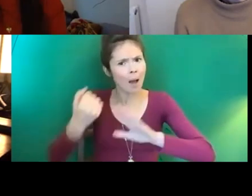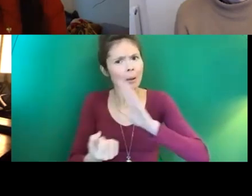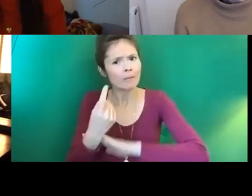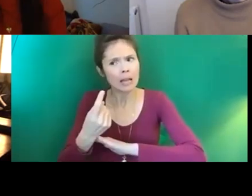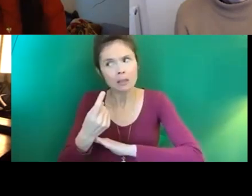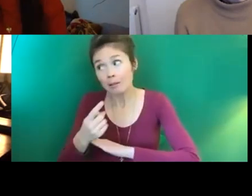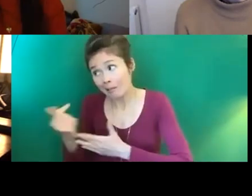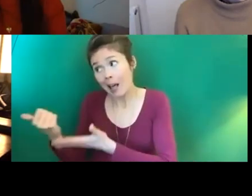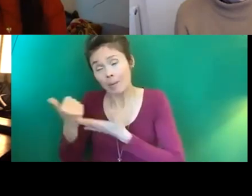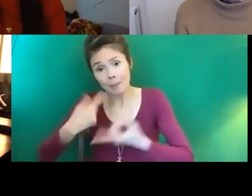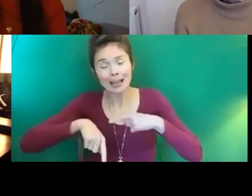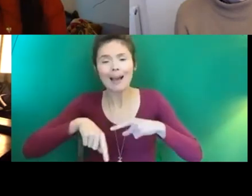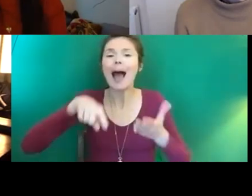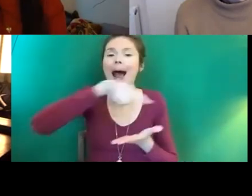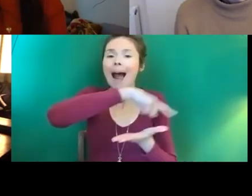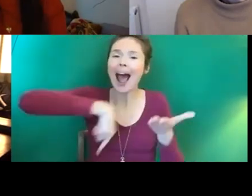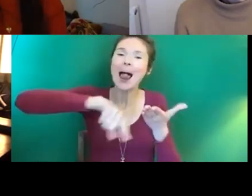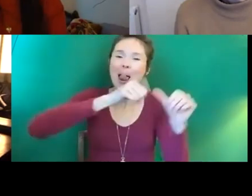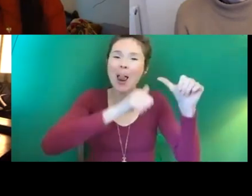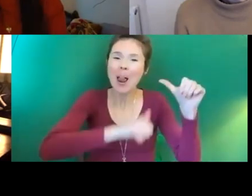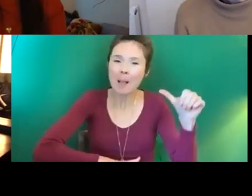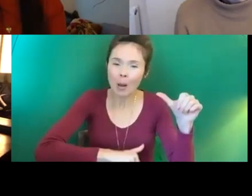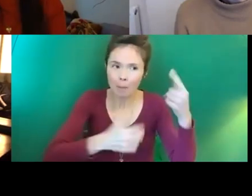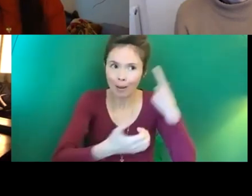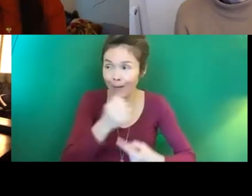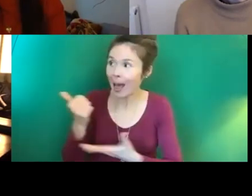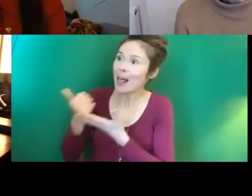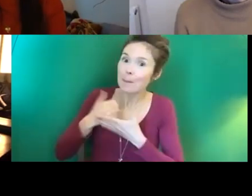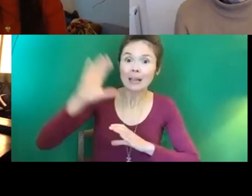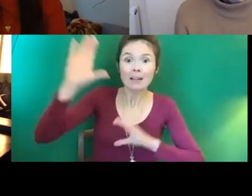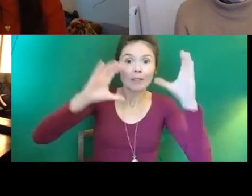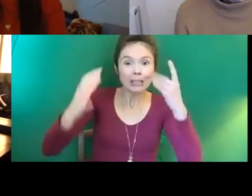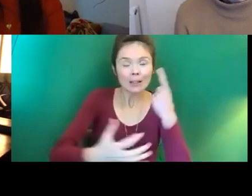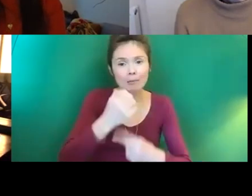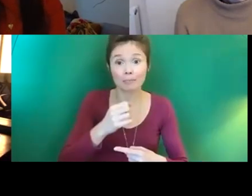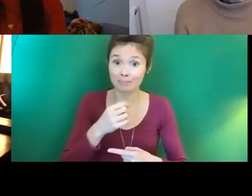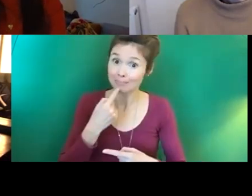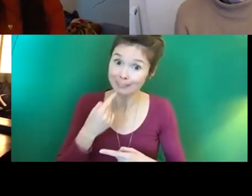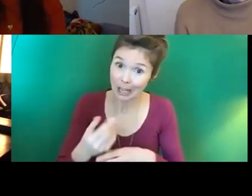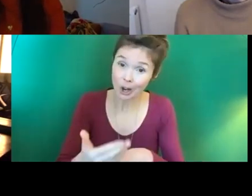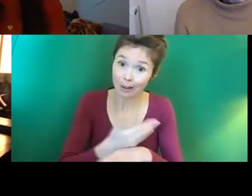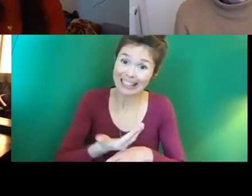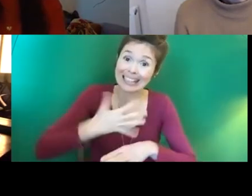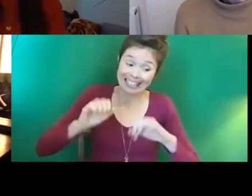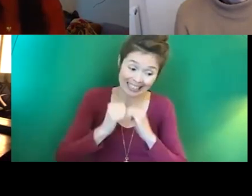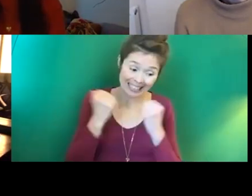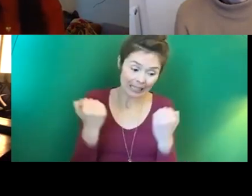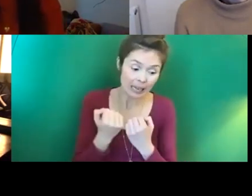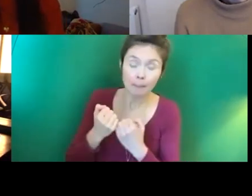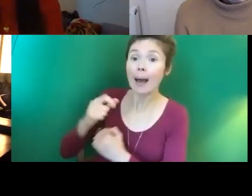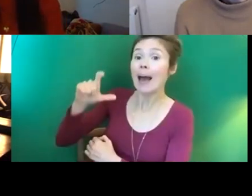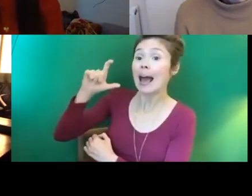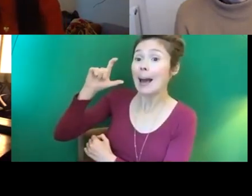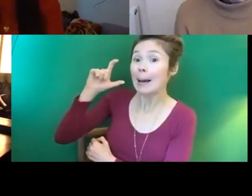album and all the funding and all that kind of stuff together. Because as I said right at the beginning, you need a team to support you. Claire is in the